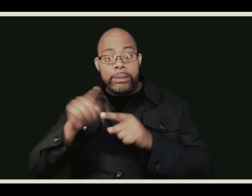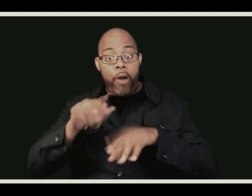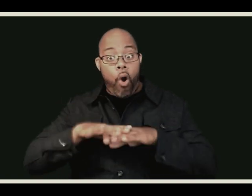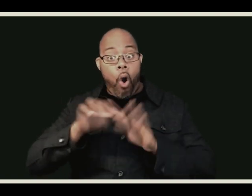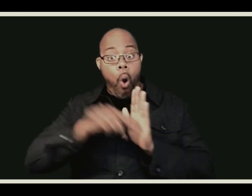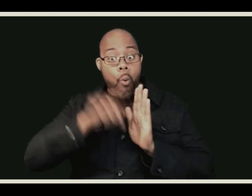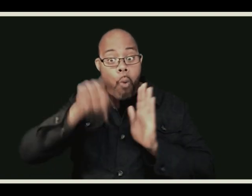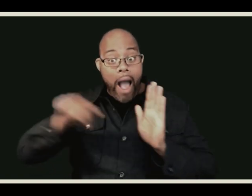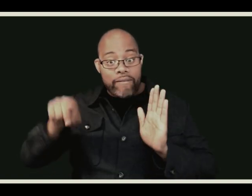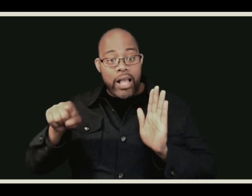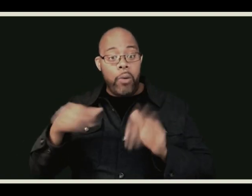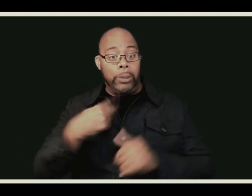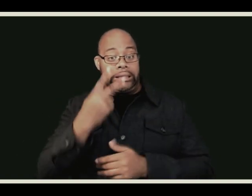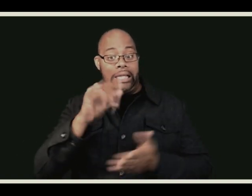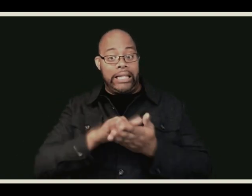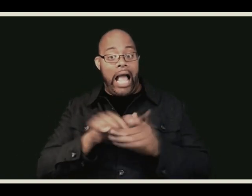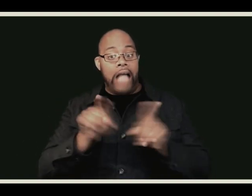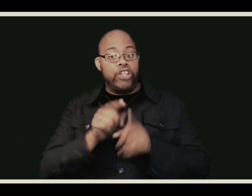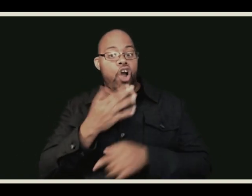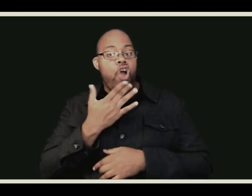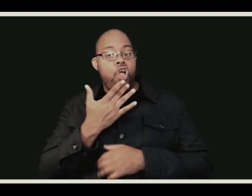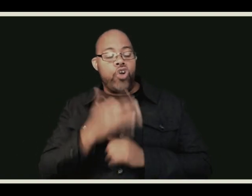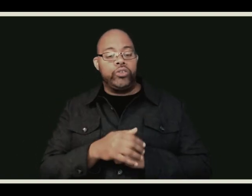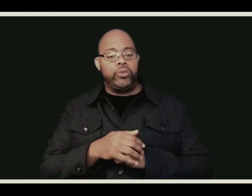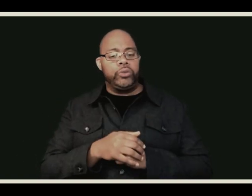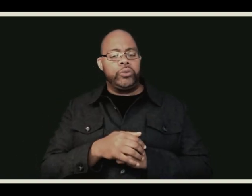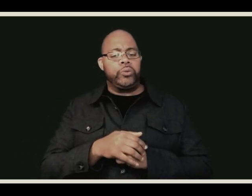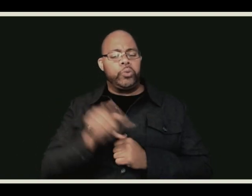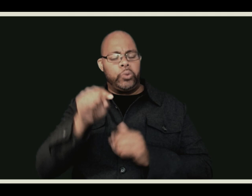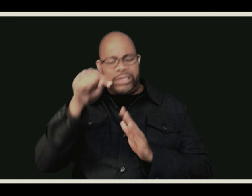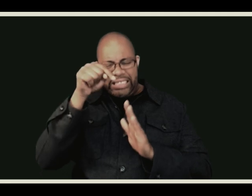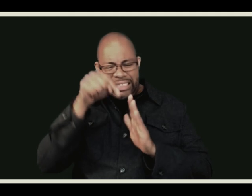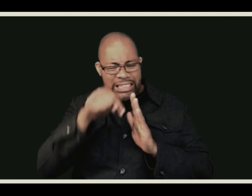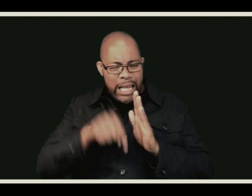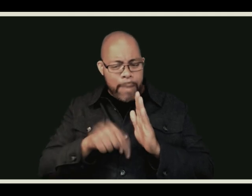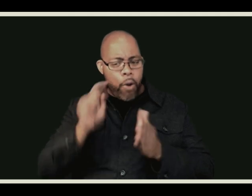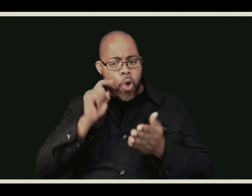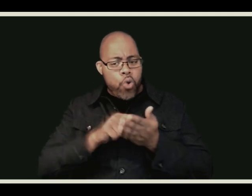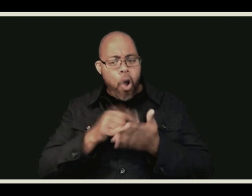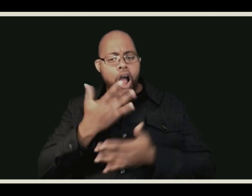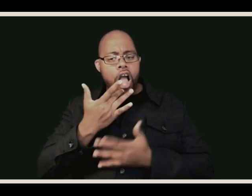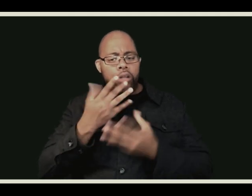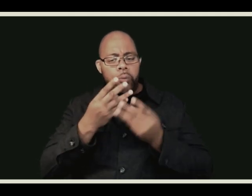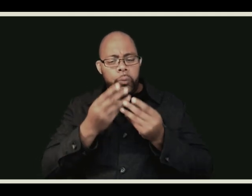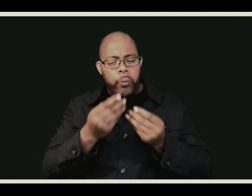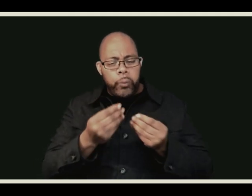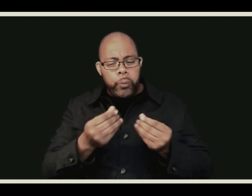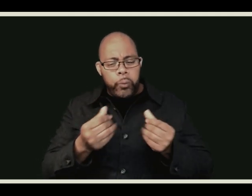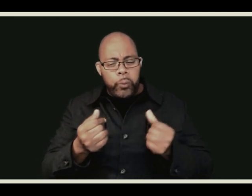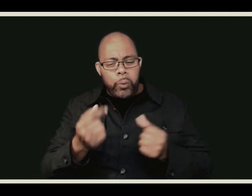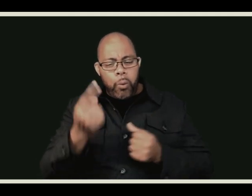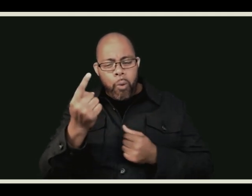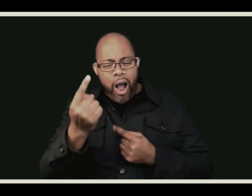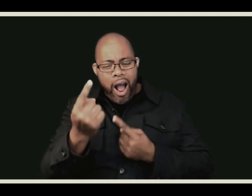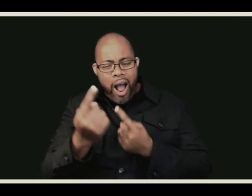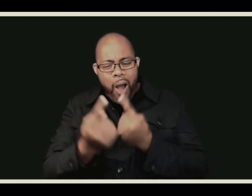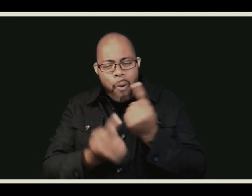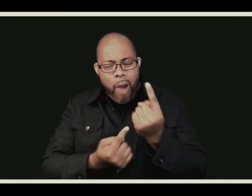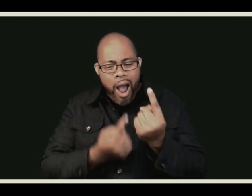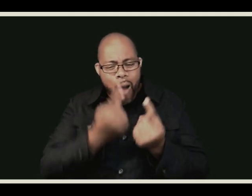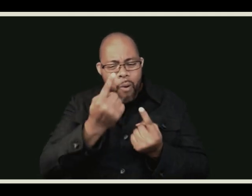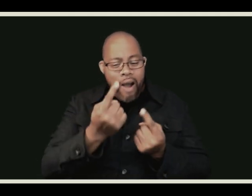wavelength, which we get to experience as color. So as you ascend deeper, you're going to notice colors disappearing one by one from your